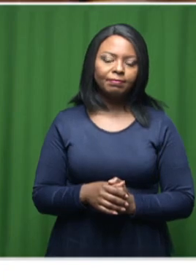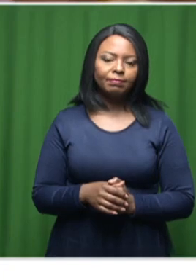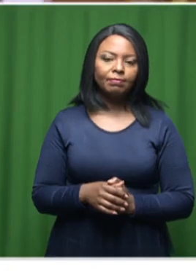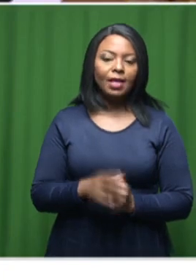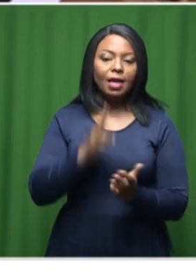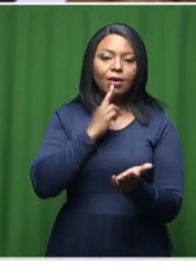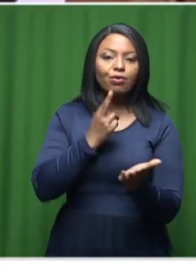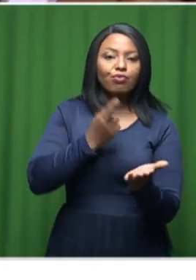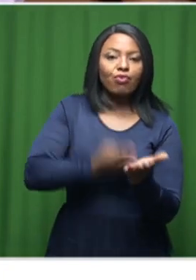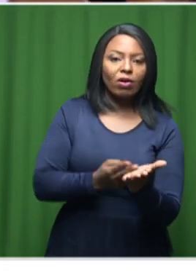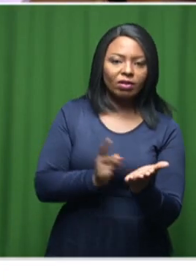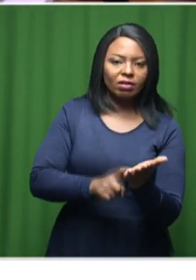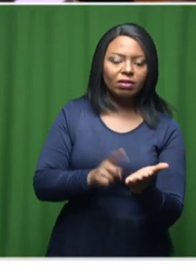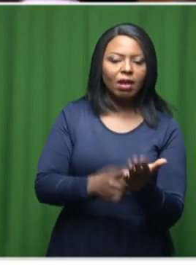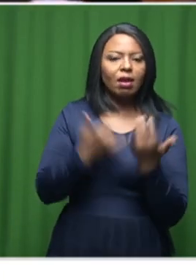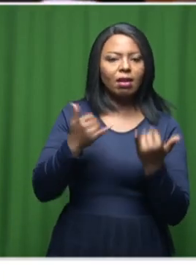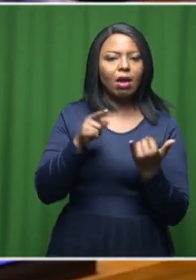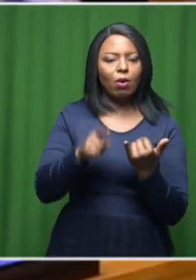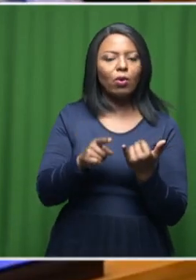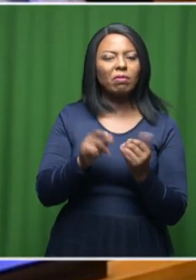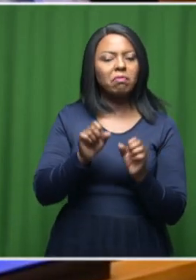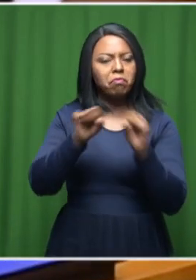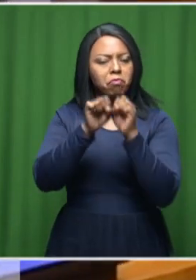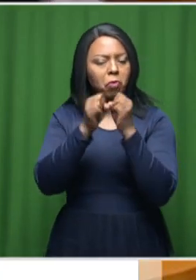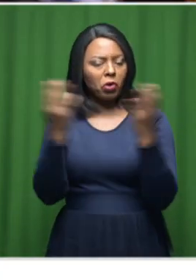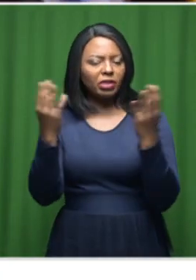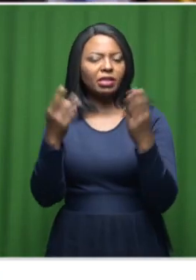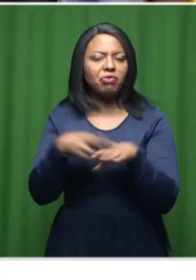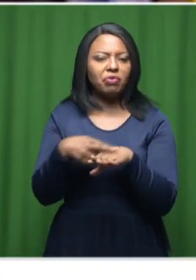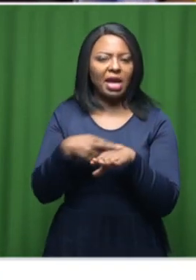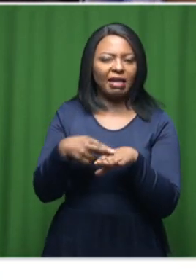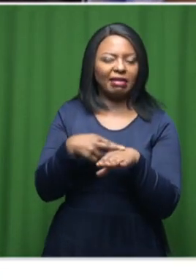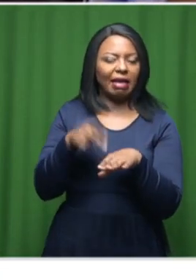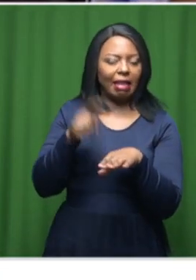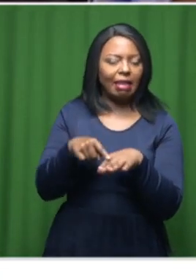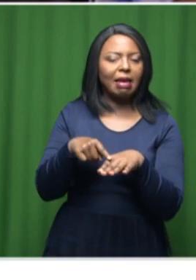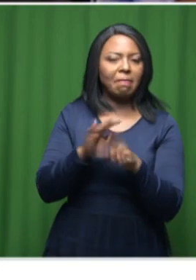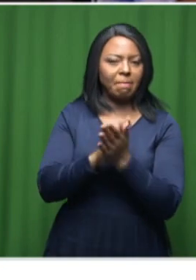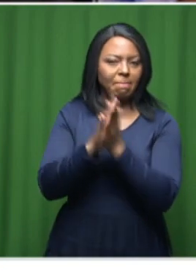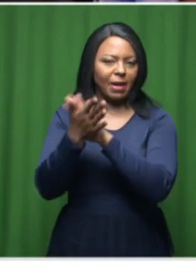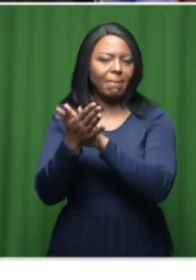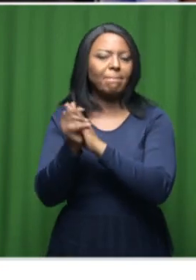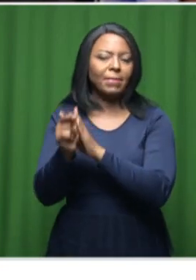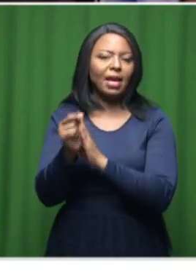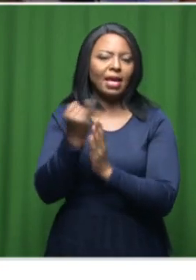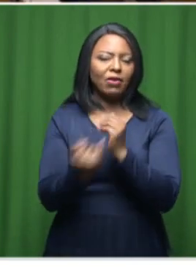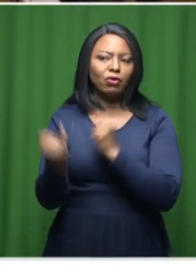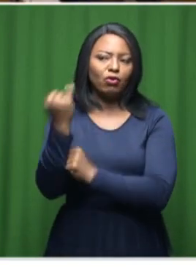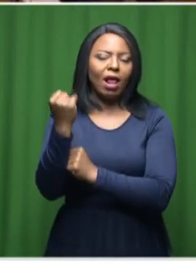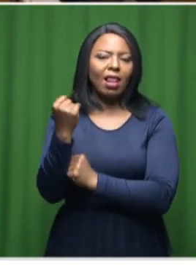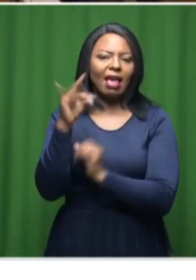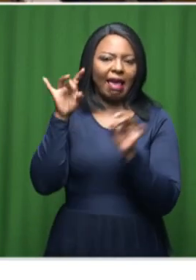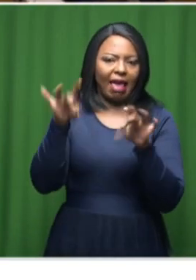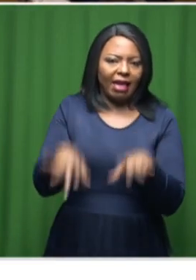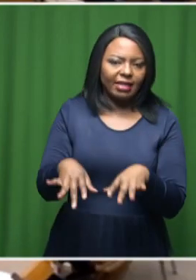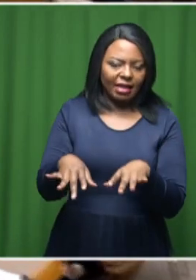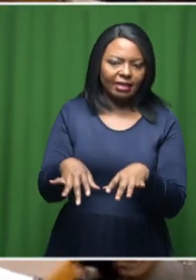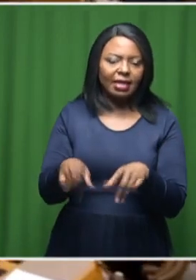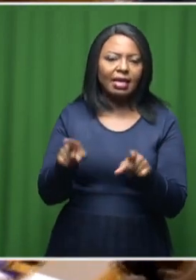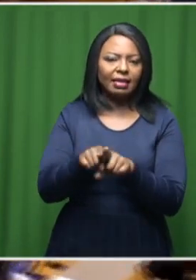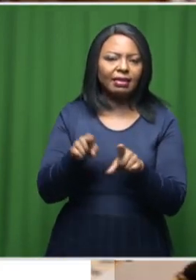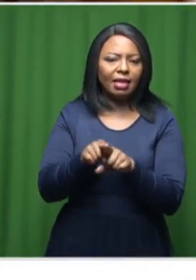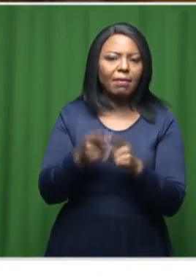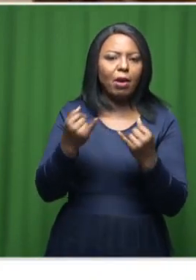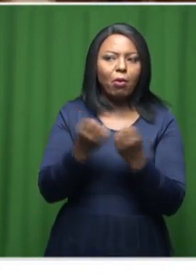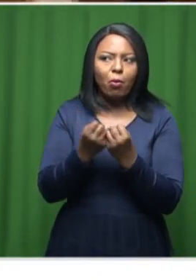Her report affirms the view that systemic racial discrimination extends beyond any expression of individual hatred, but also from